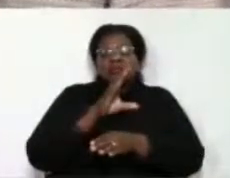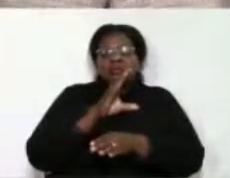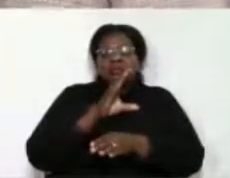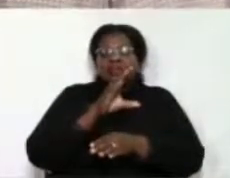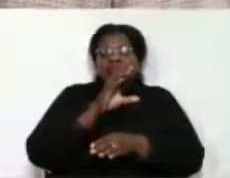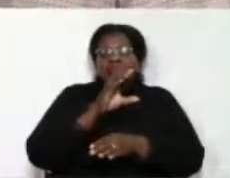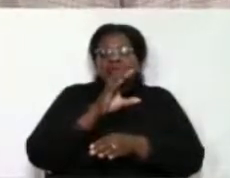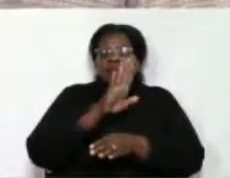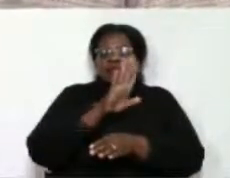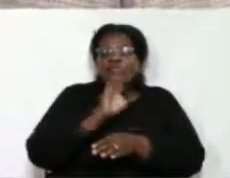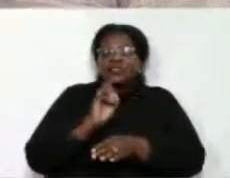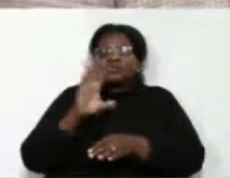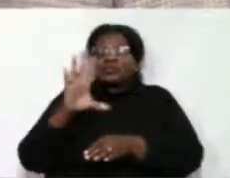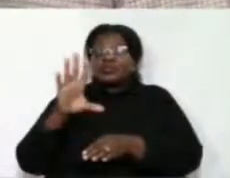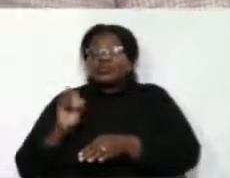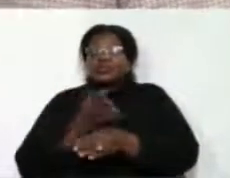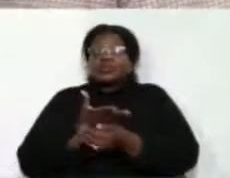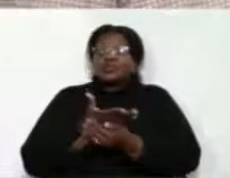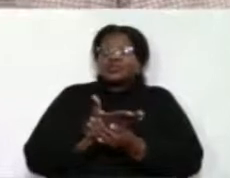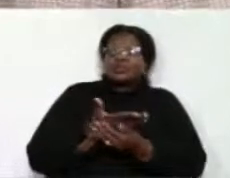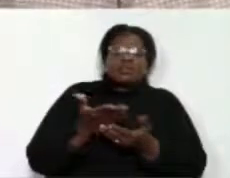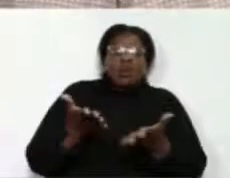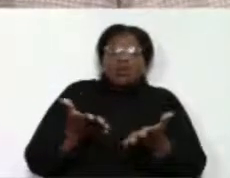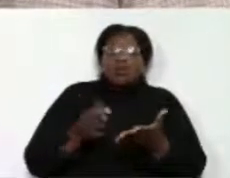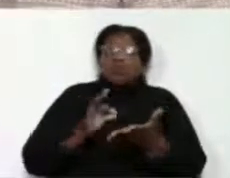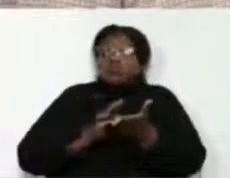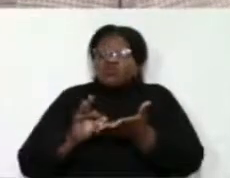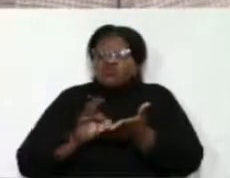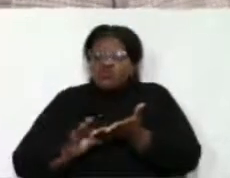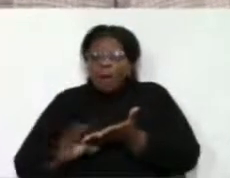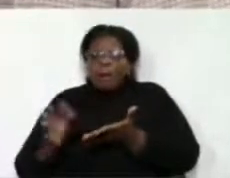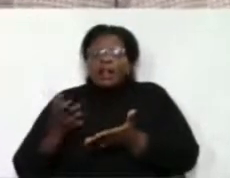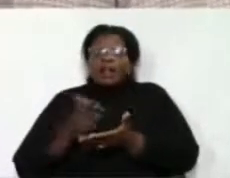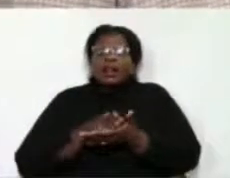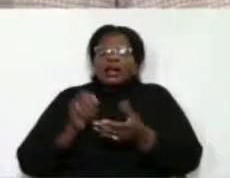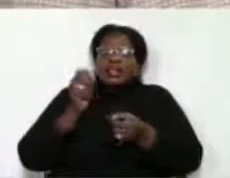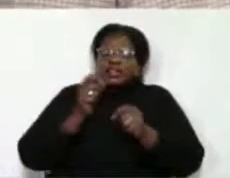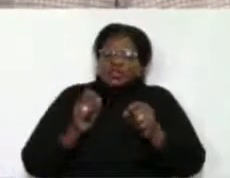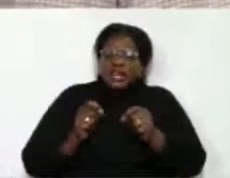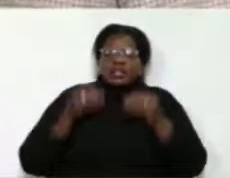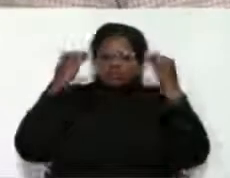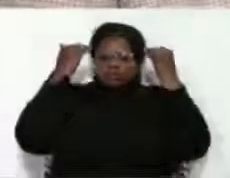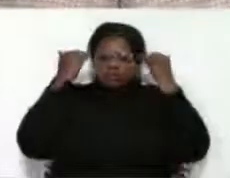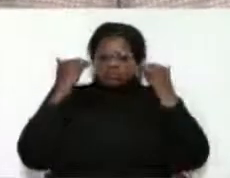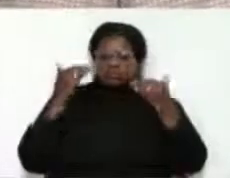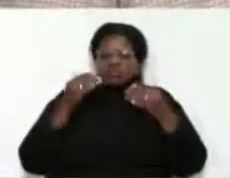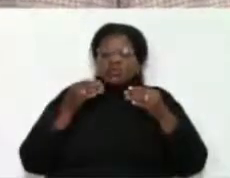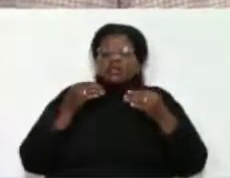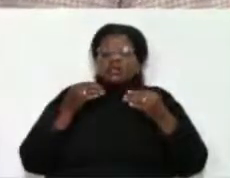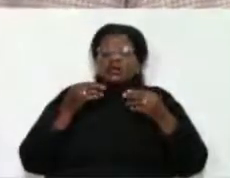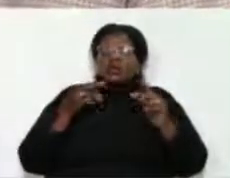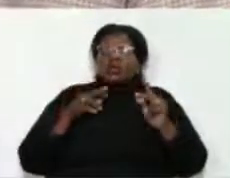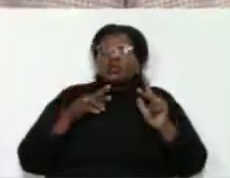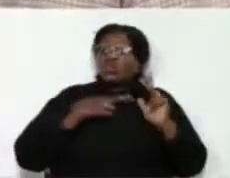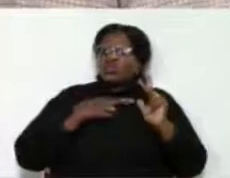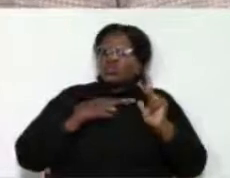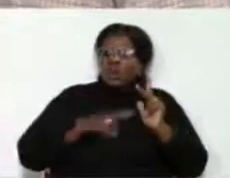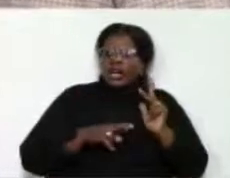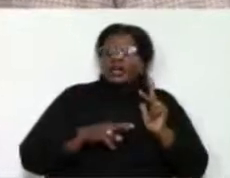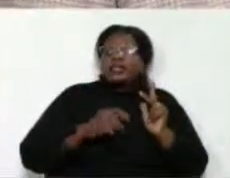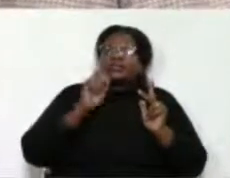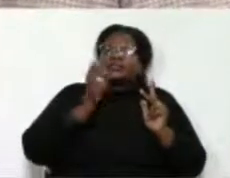bringing, then you can formalize it. You can go to a lawyer and say, I want to be this, I want to be the two founding members